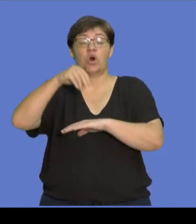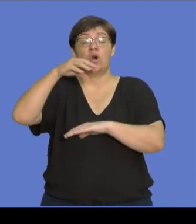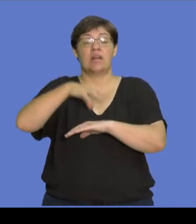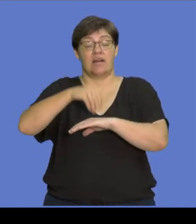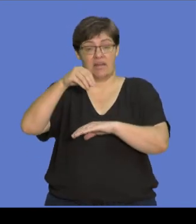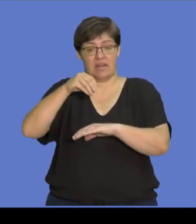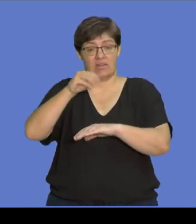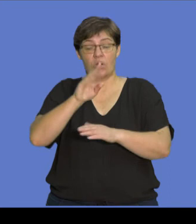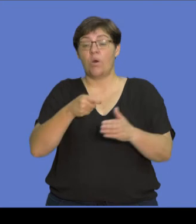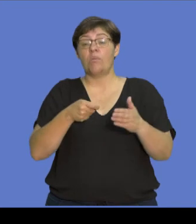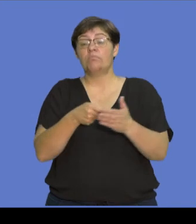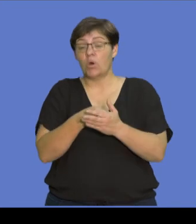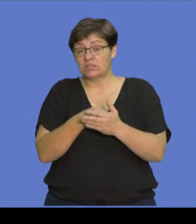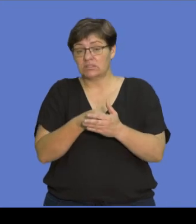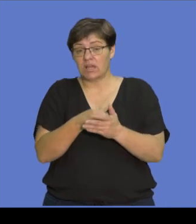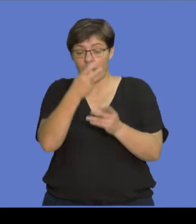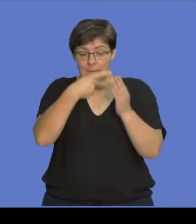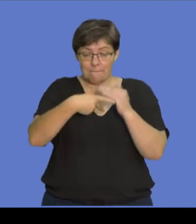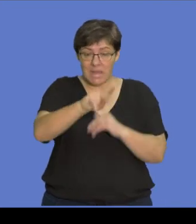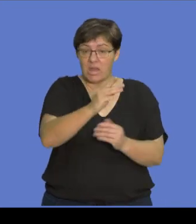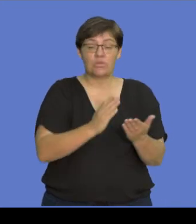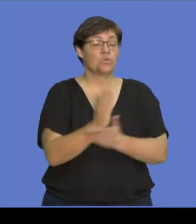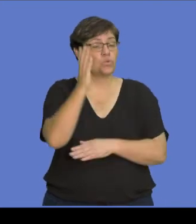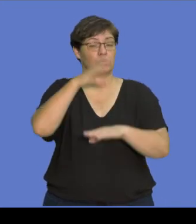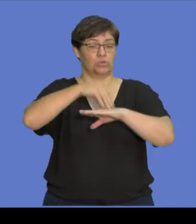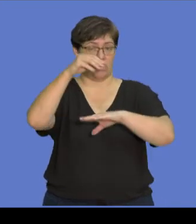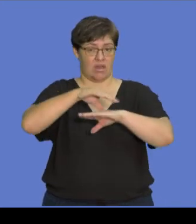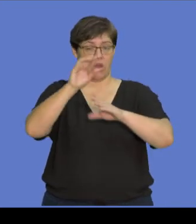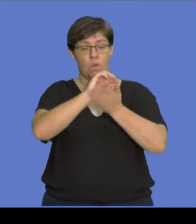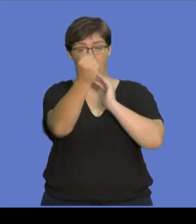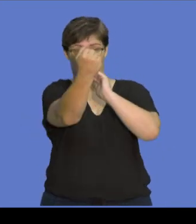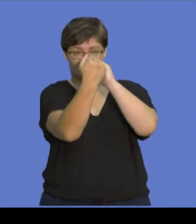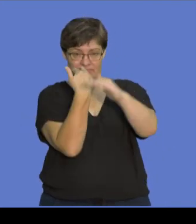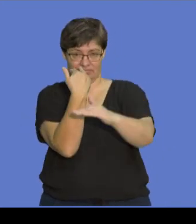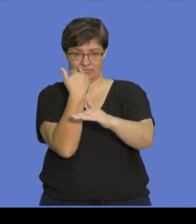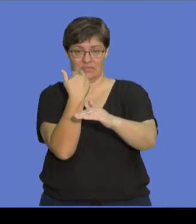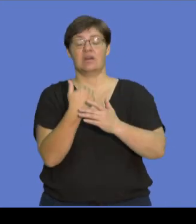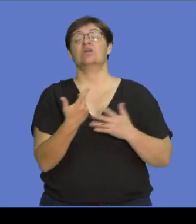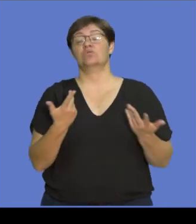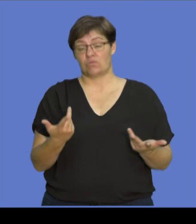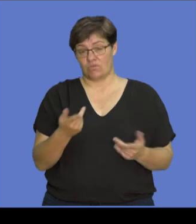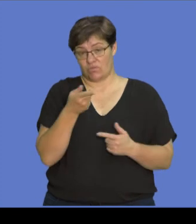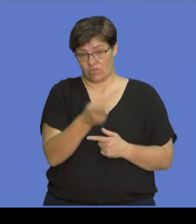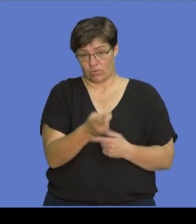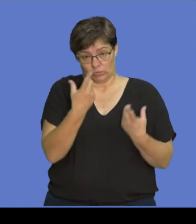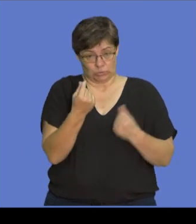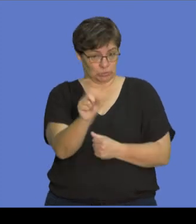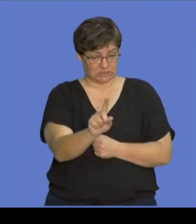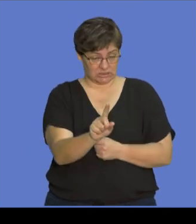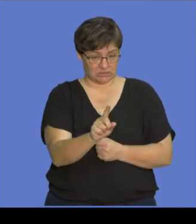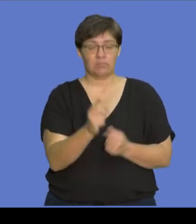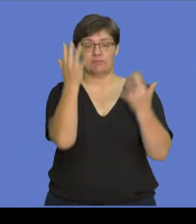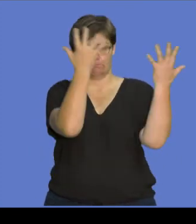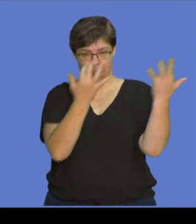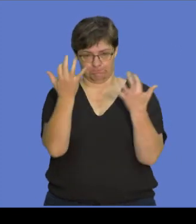telling you that you had bought it, obviously, and you paid in dollars because you imported the material. So now what